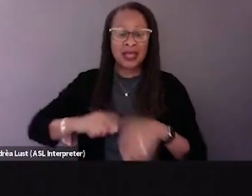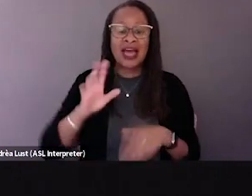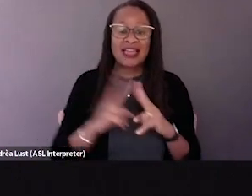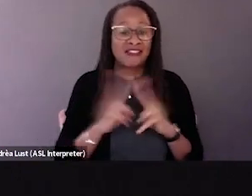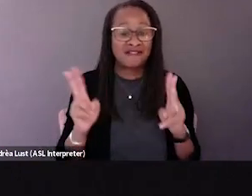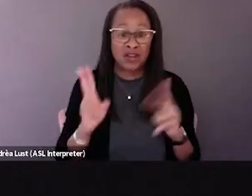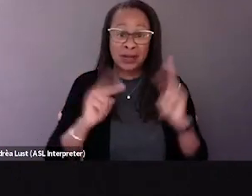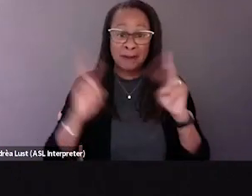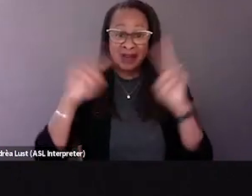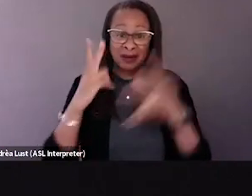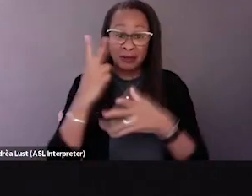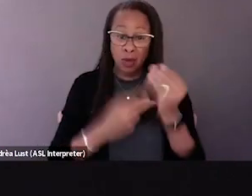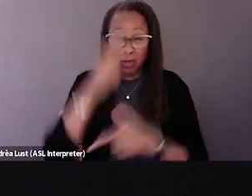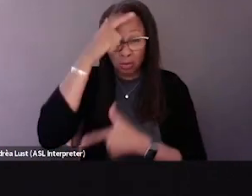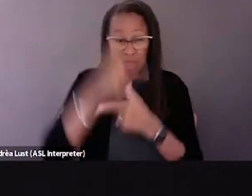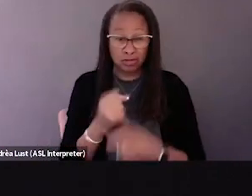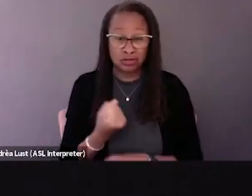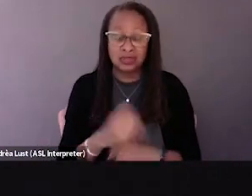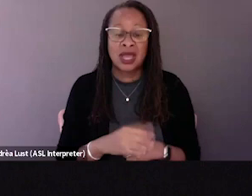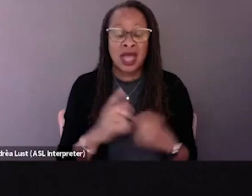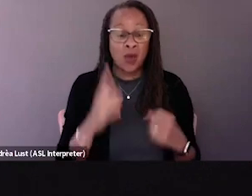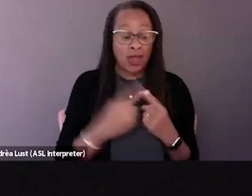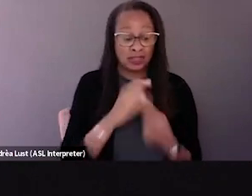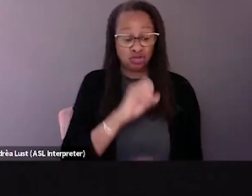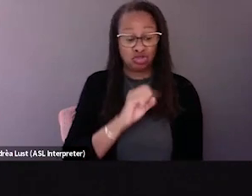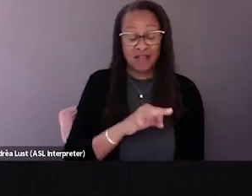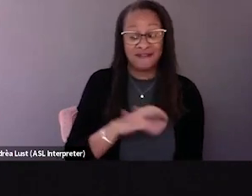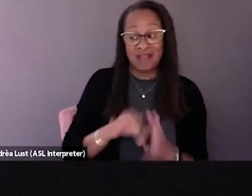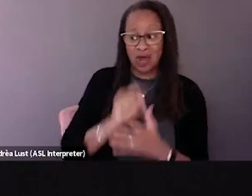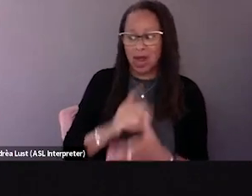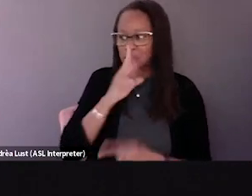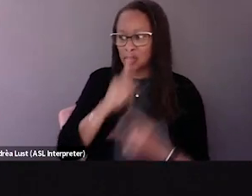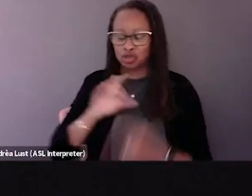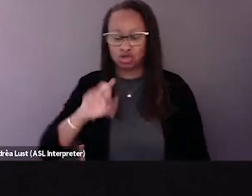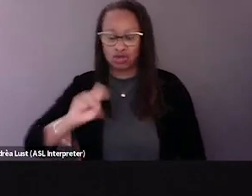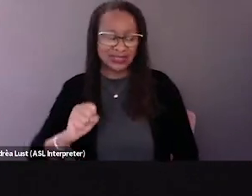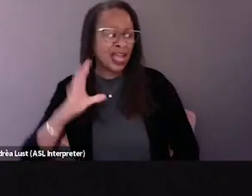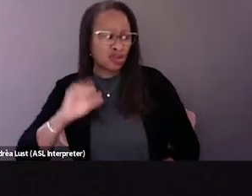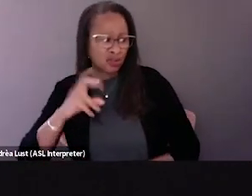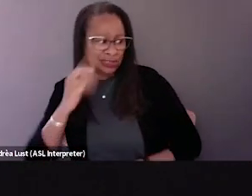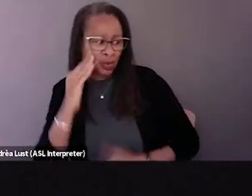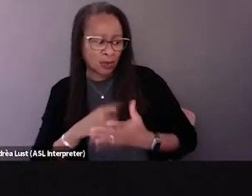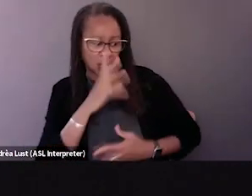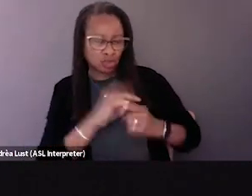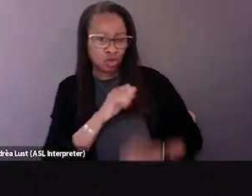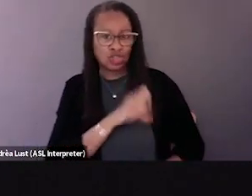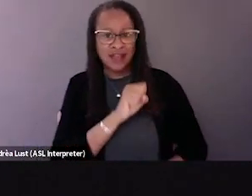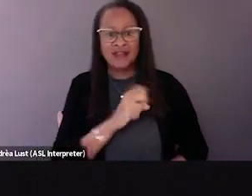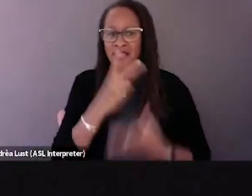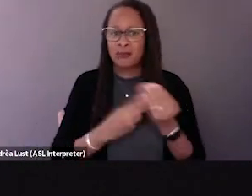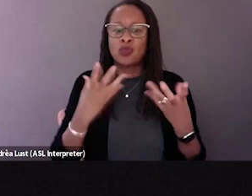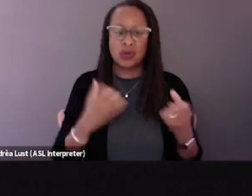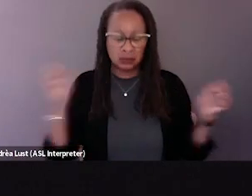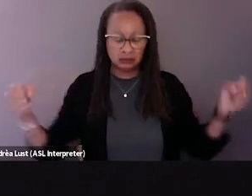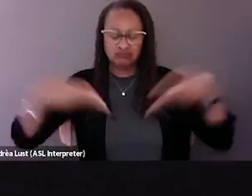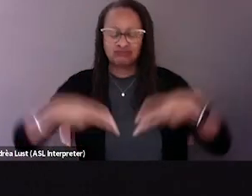still to this day, and so I think when Jeff found out that I was talking to Chris, and Chris knew I was talking to Jeff, they both want to make sure that their side